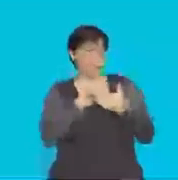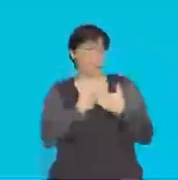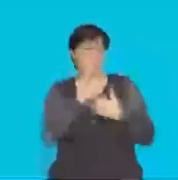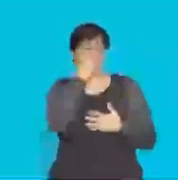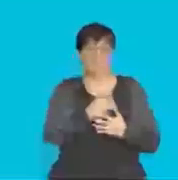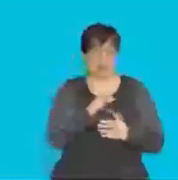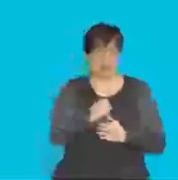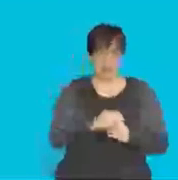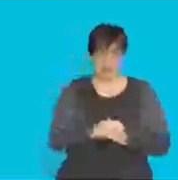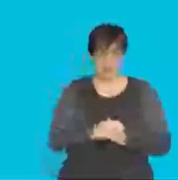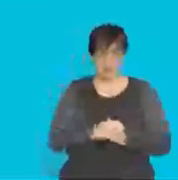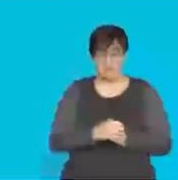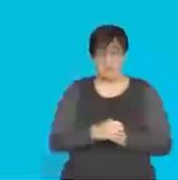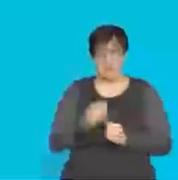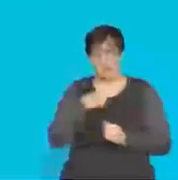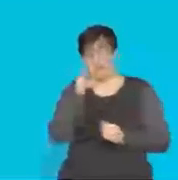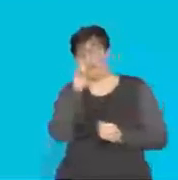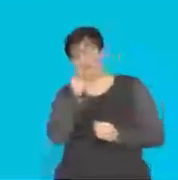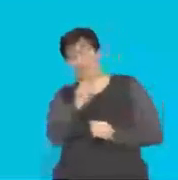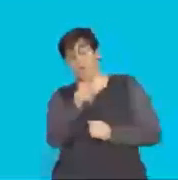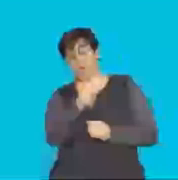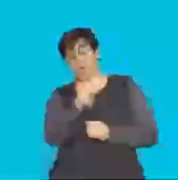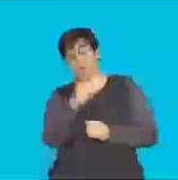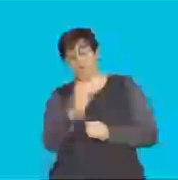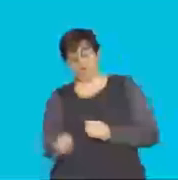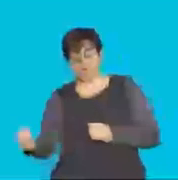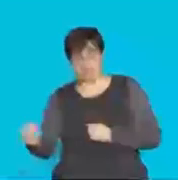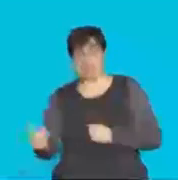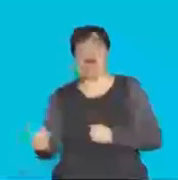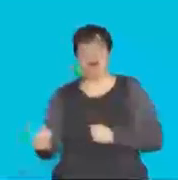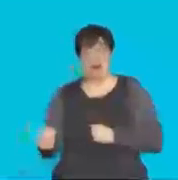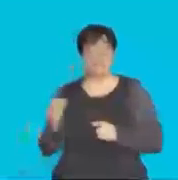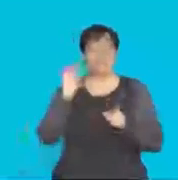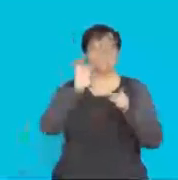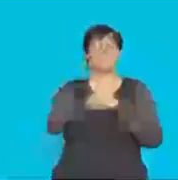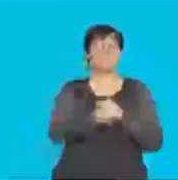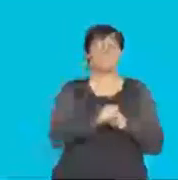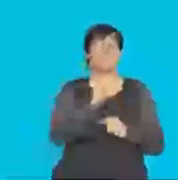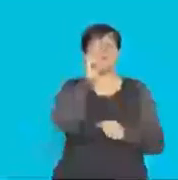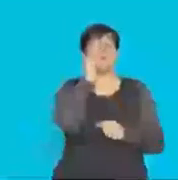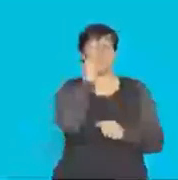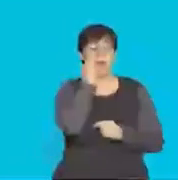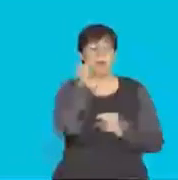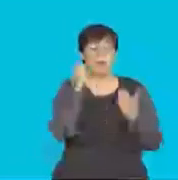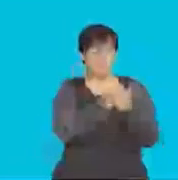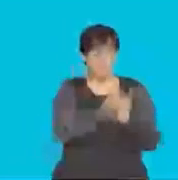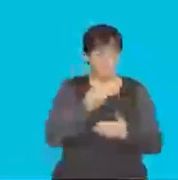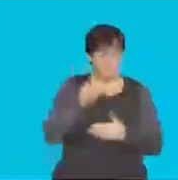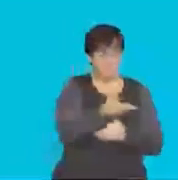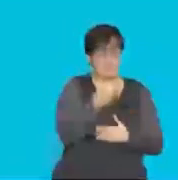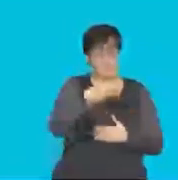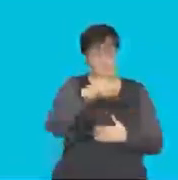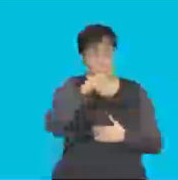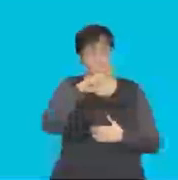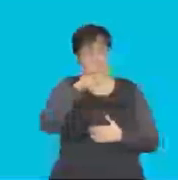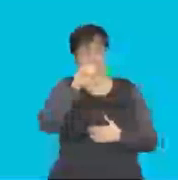black, and we, purely by looking at this offspring, we realize that the male has to be heterozygous,